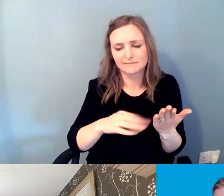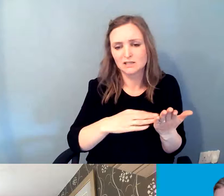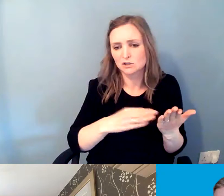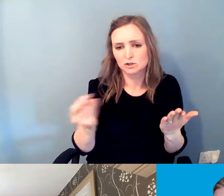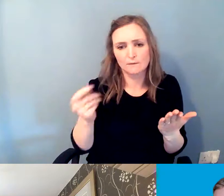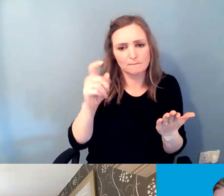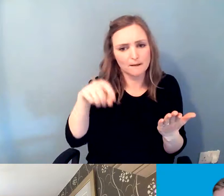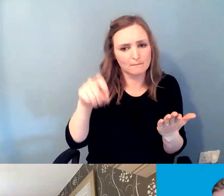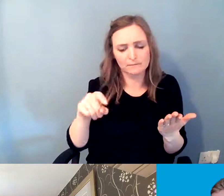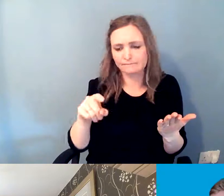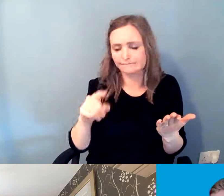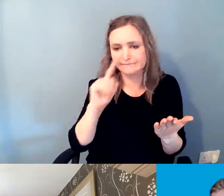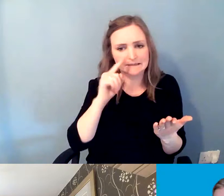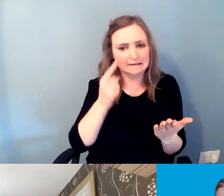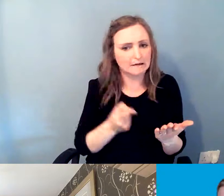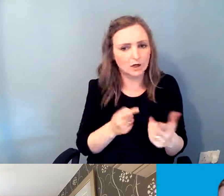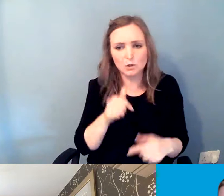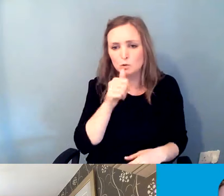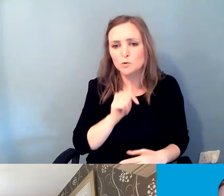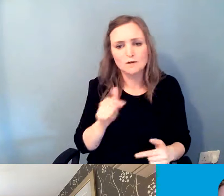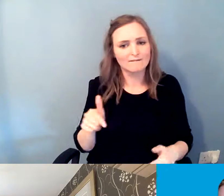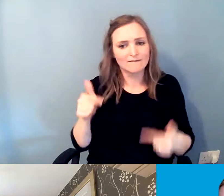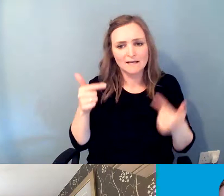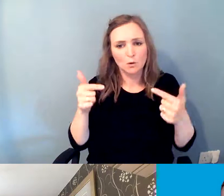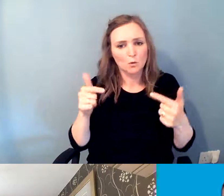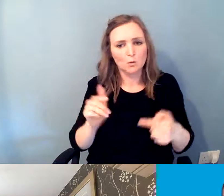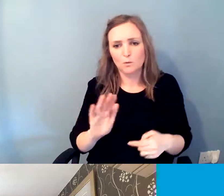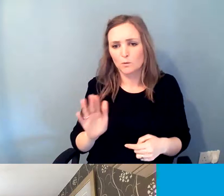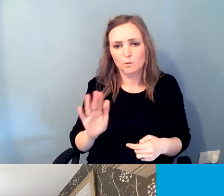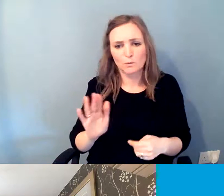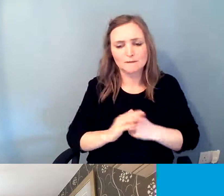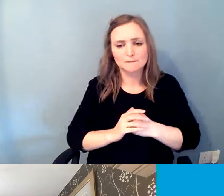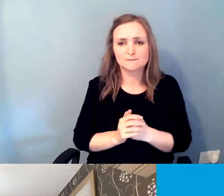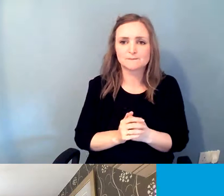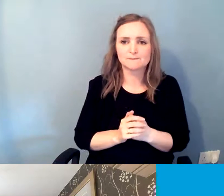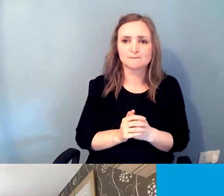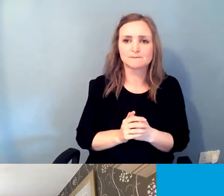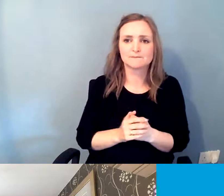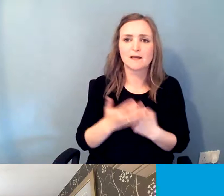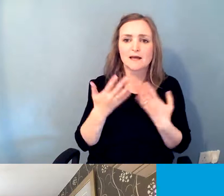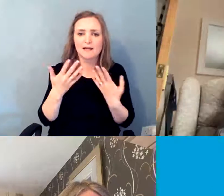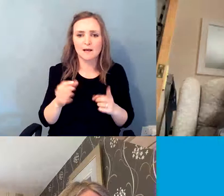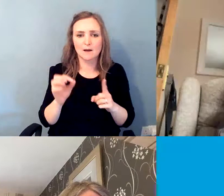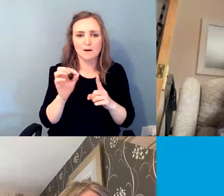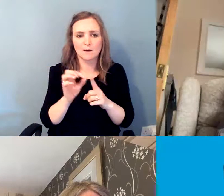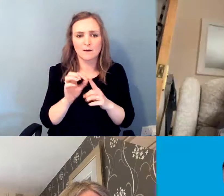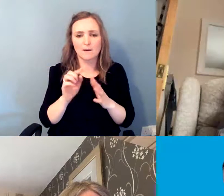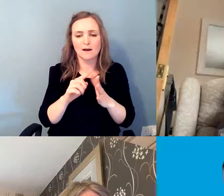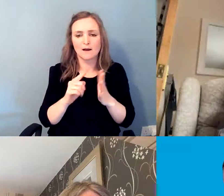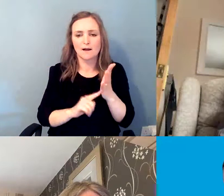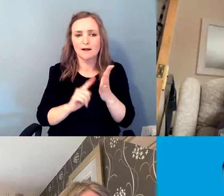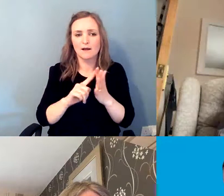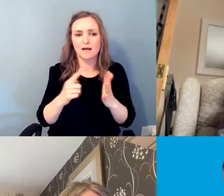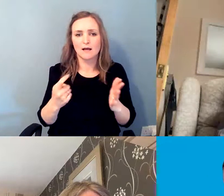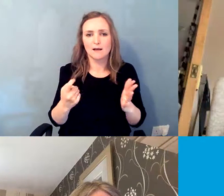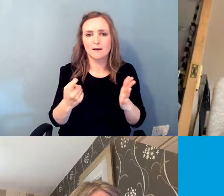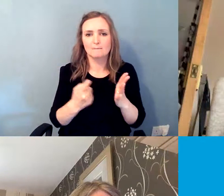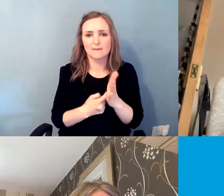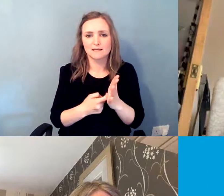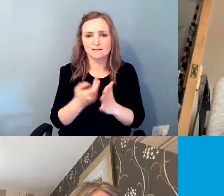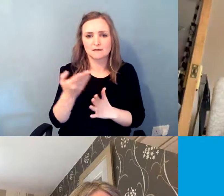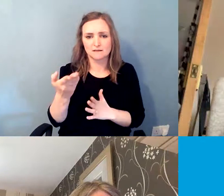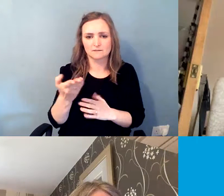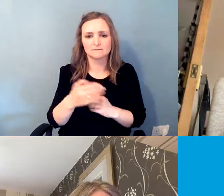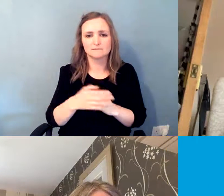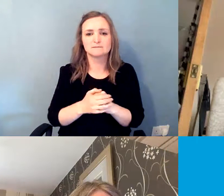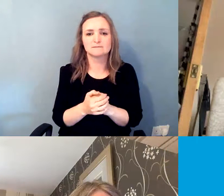areas. I'm going to go to Peter now and bring Peter in, if that's okay. Yeah,